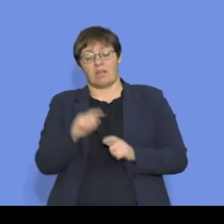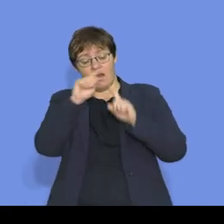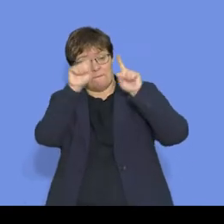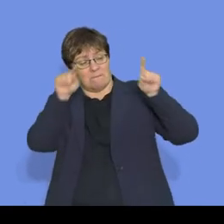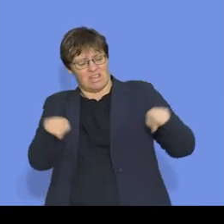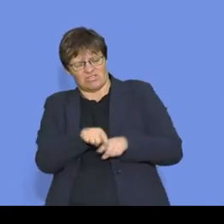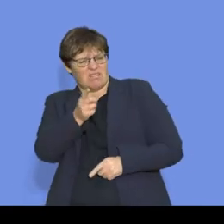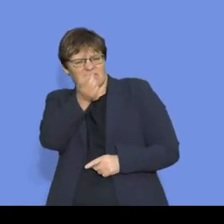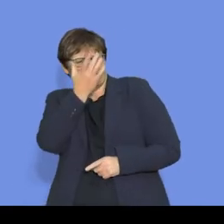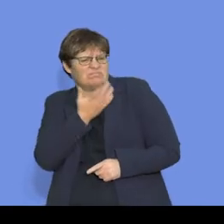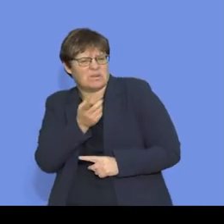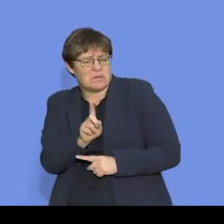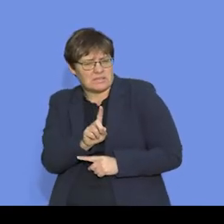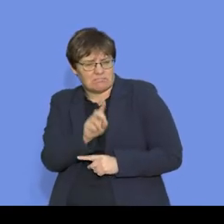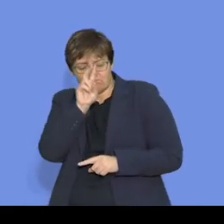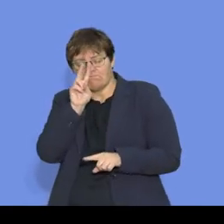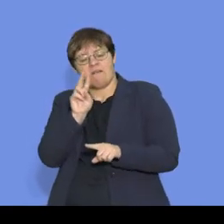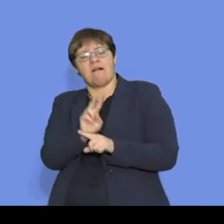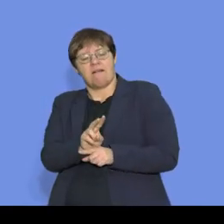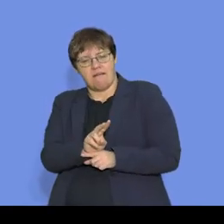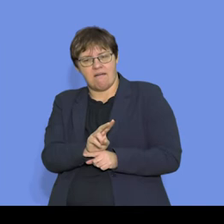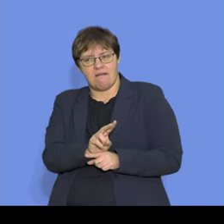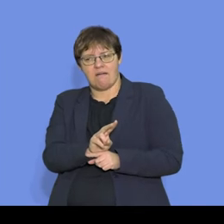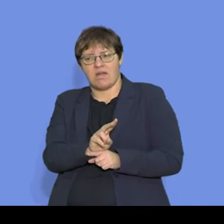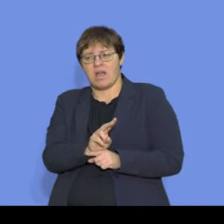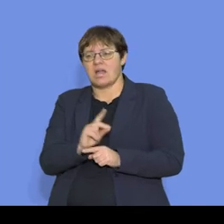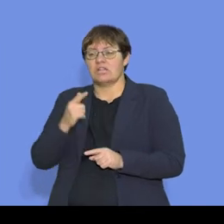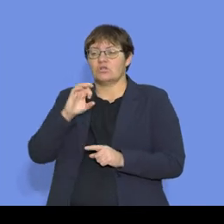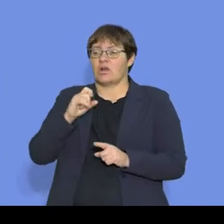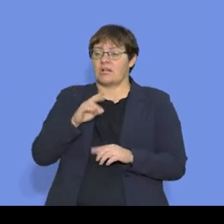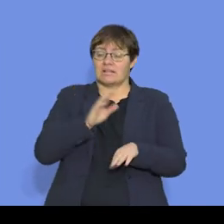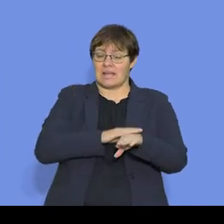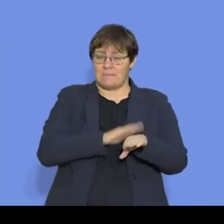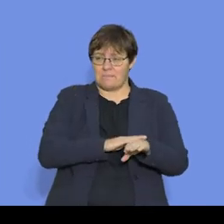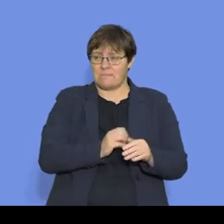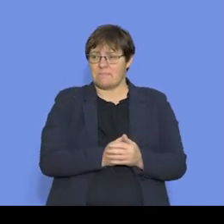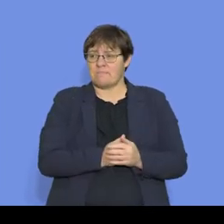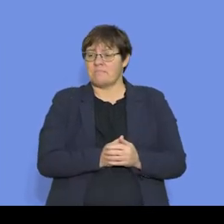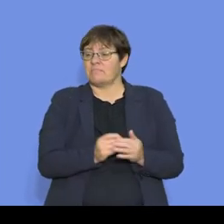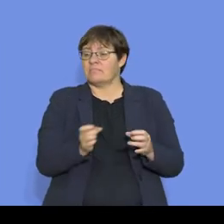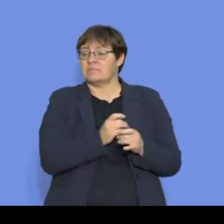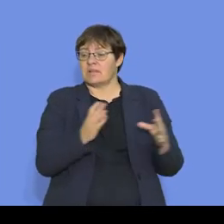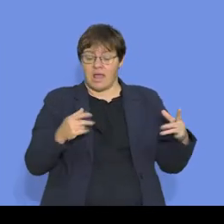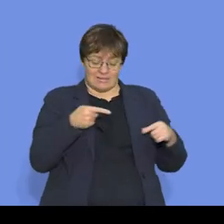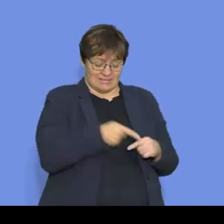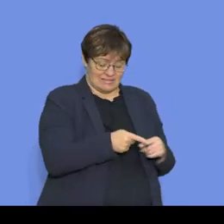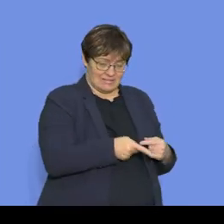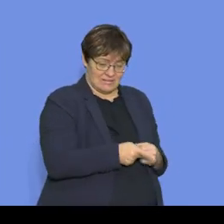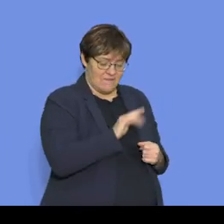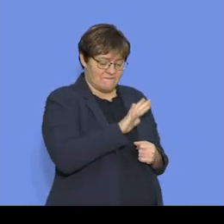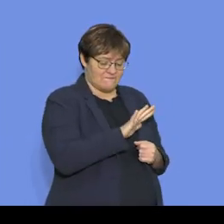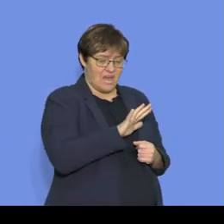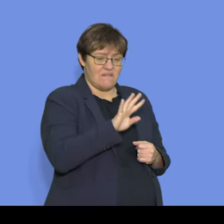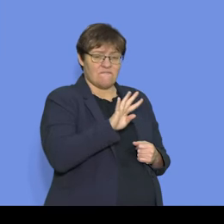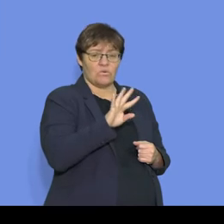If we look at this, this gives us an overview of geological time, starting with, at